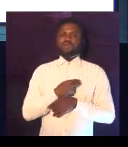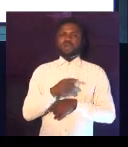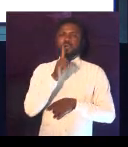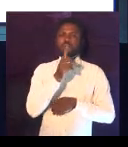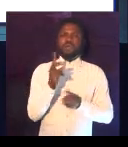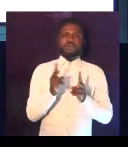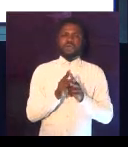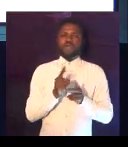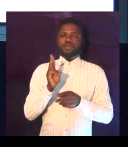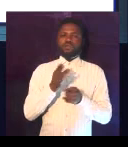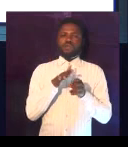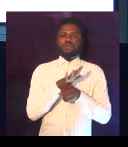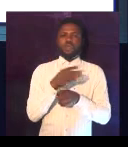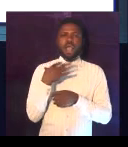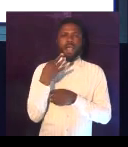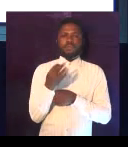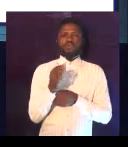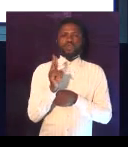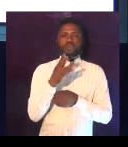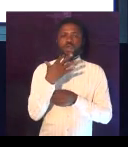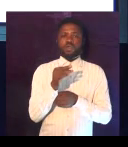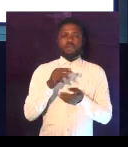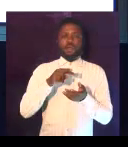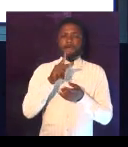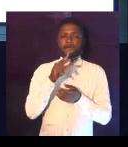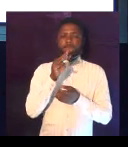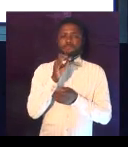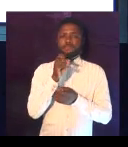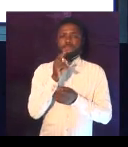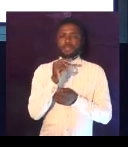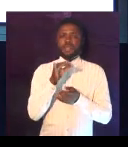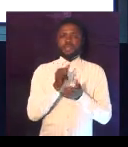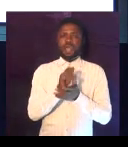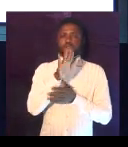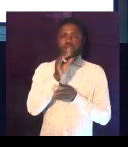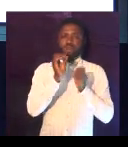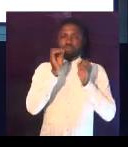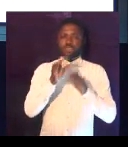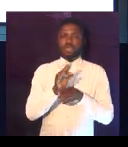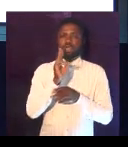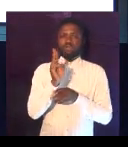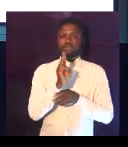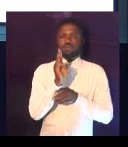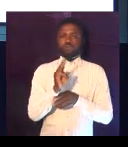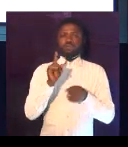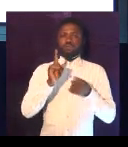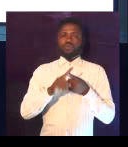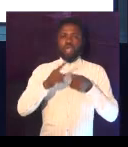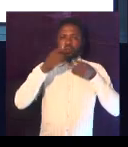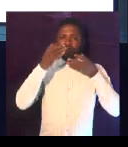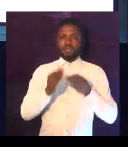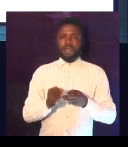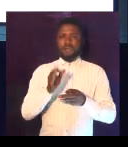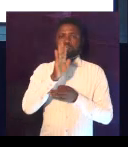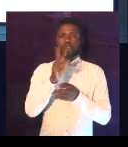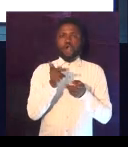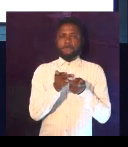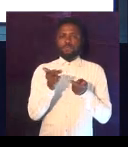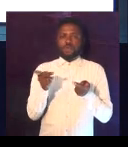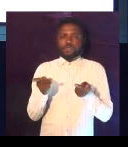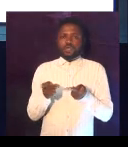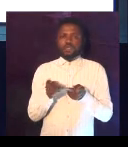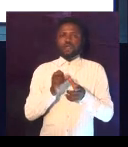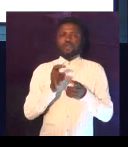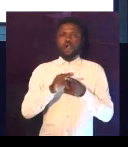us one very useful application of mean or average that your teachers use to determine